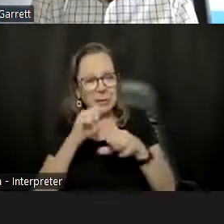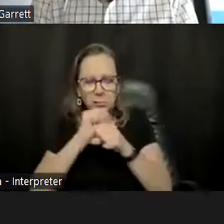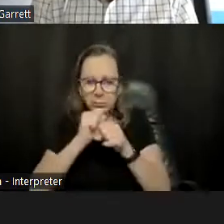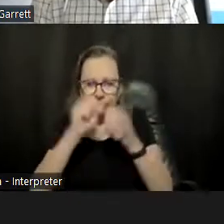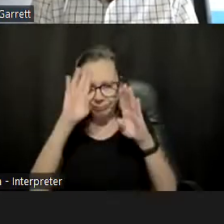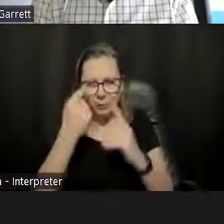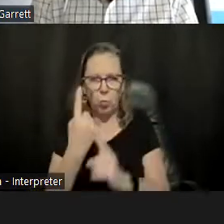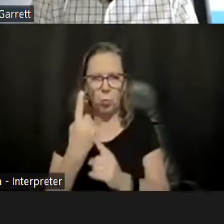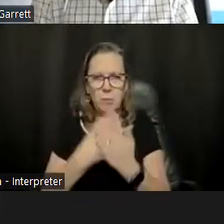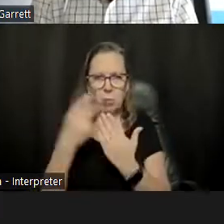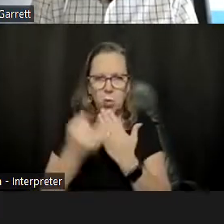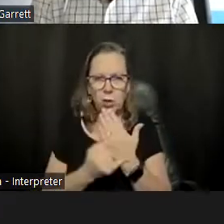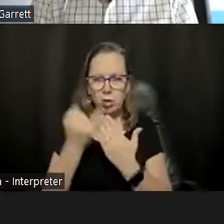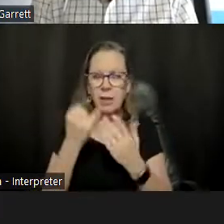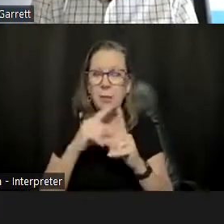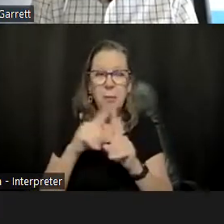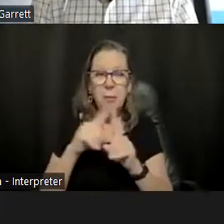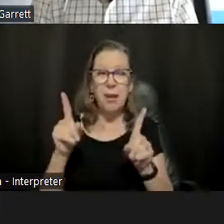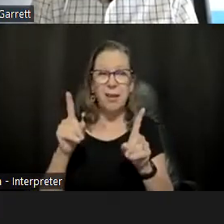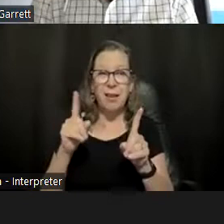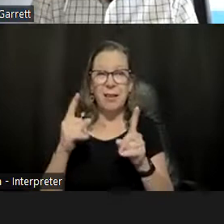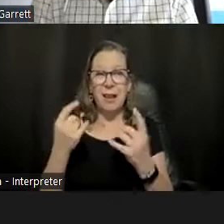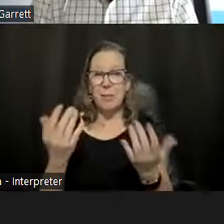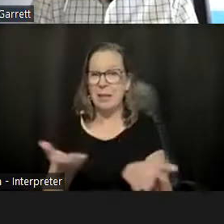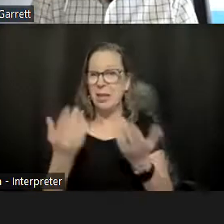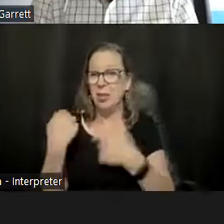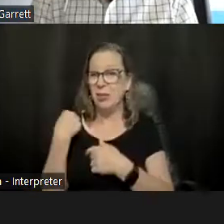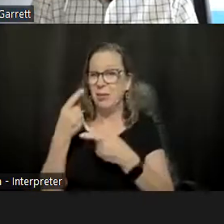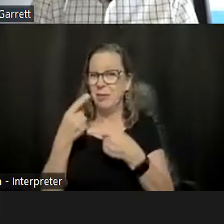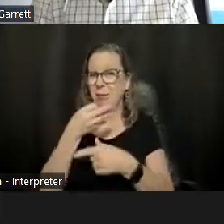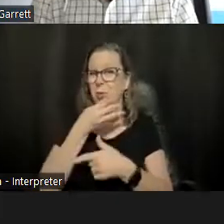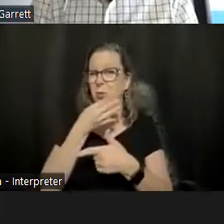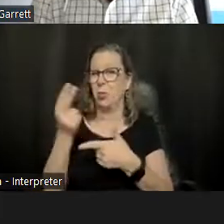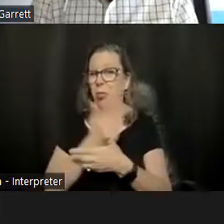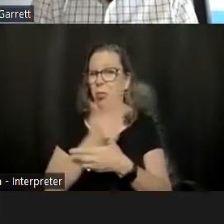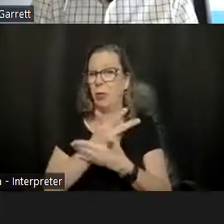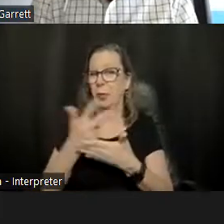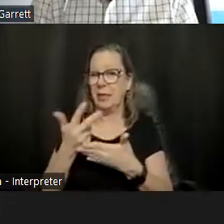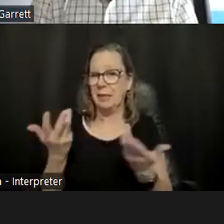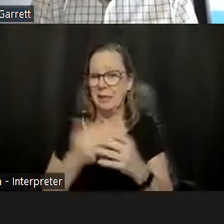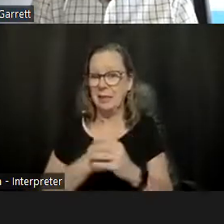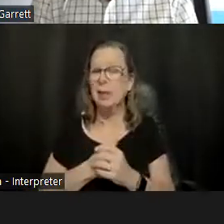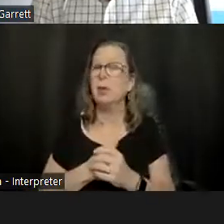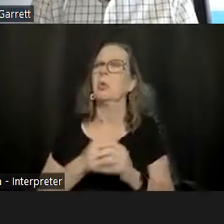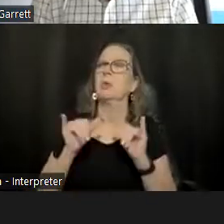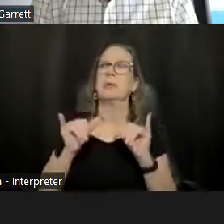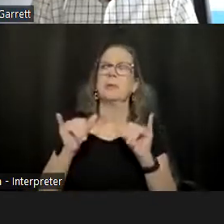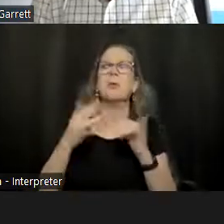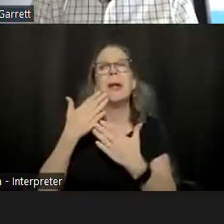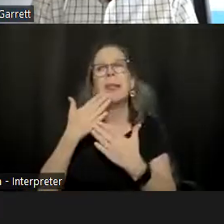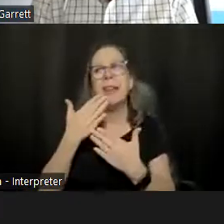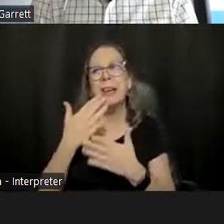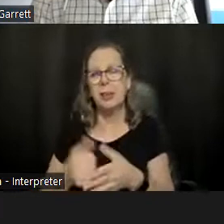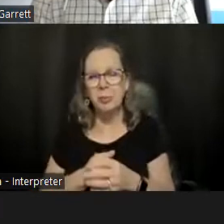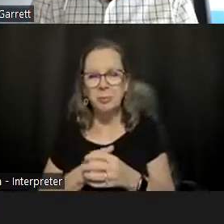project. But in the meantime, I've been here for almost 3 weeks. So Cool. Thank